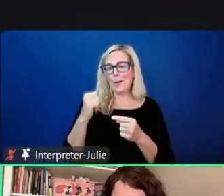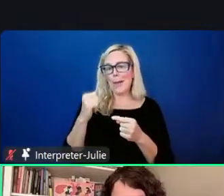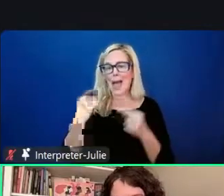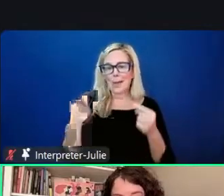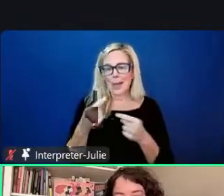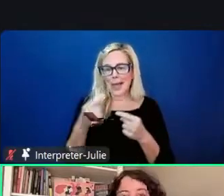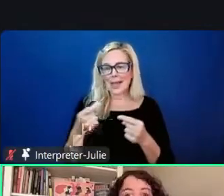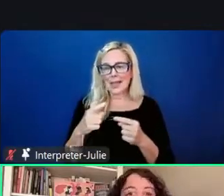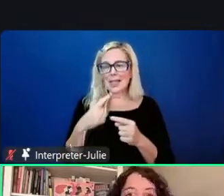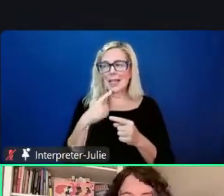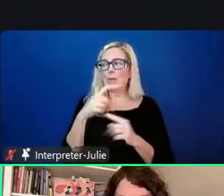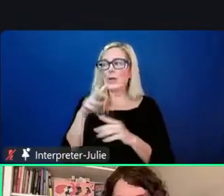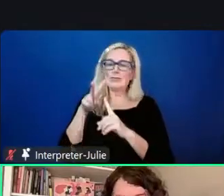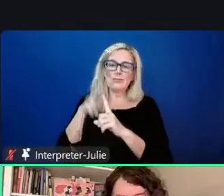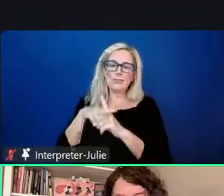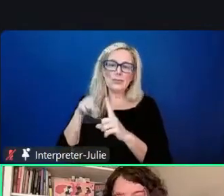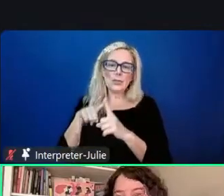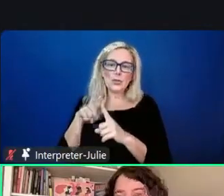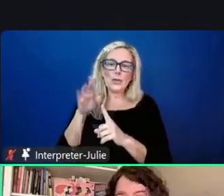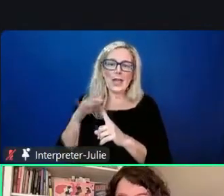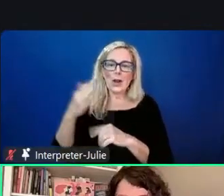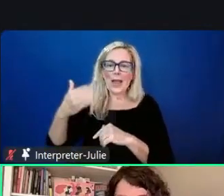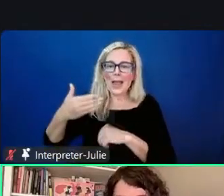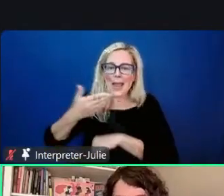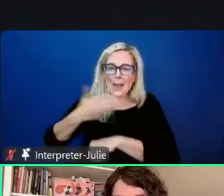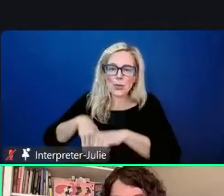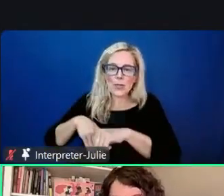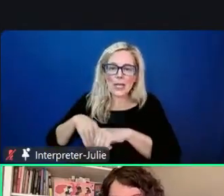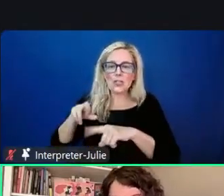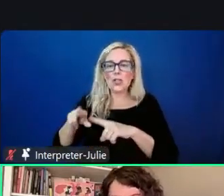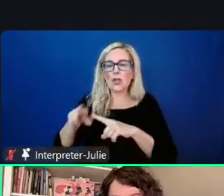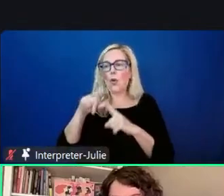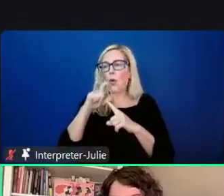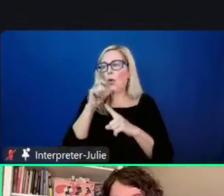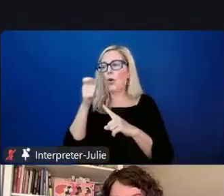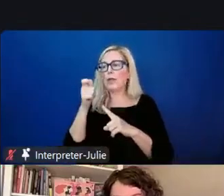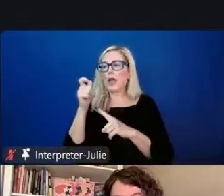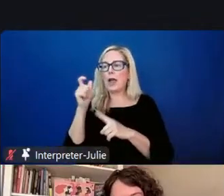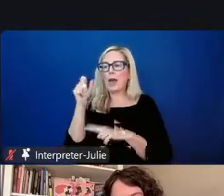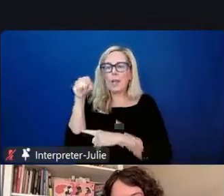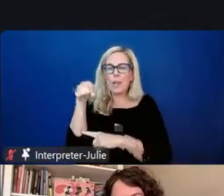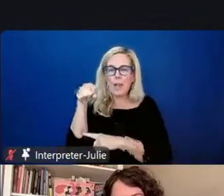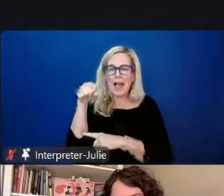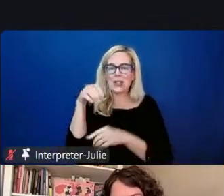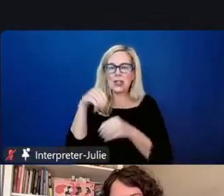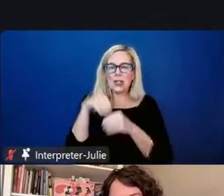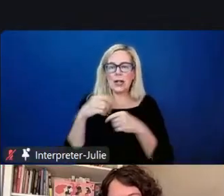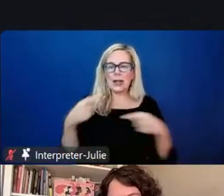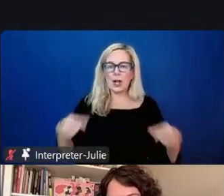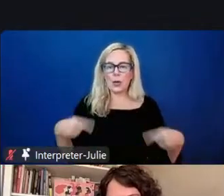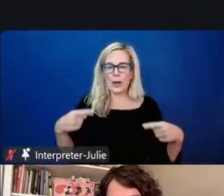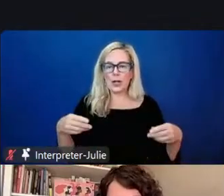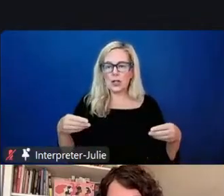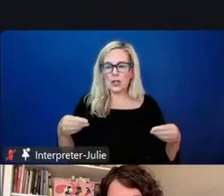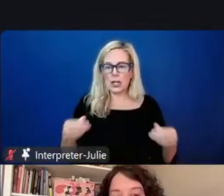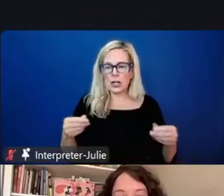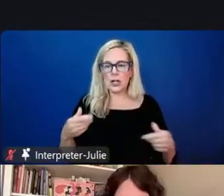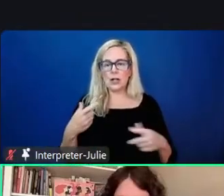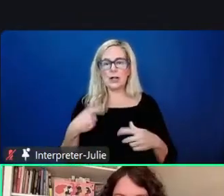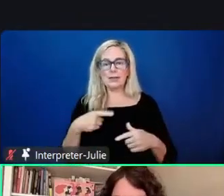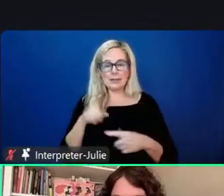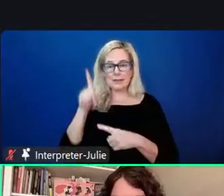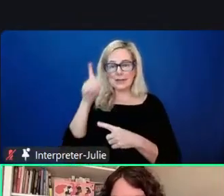their amputation, or their lack of activity or exercise. Chris, I do just want to give you a 1-minute